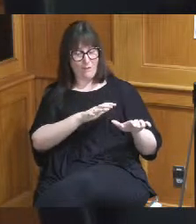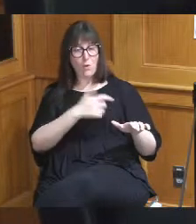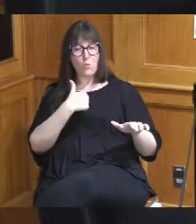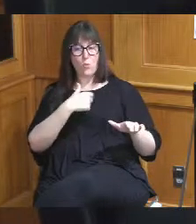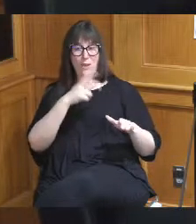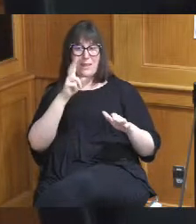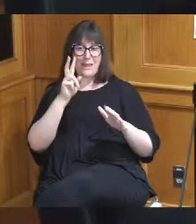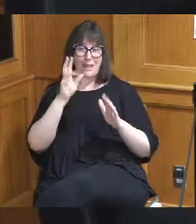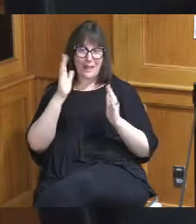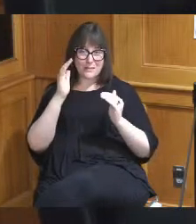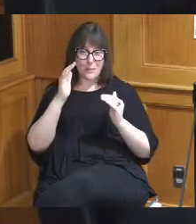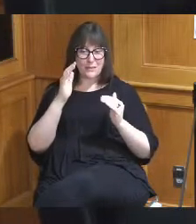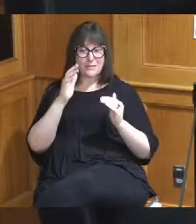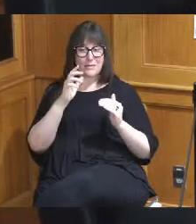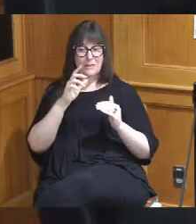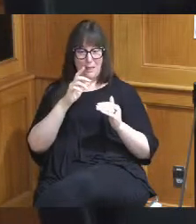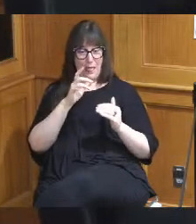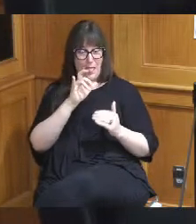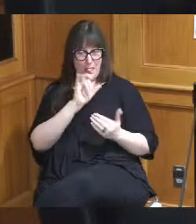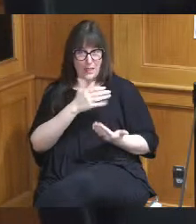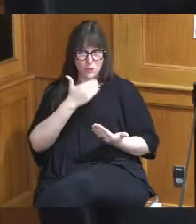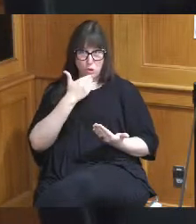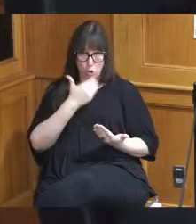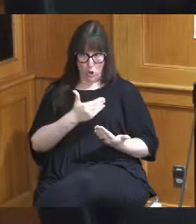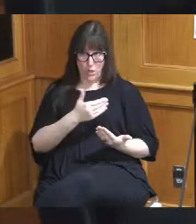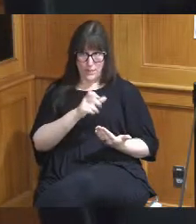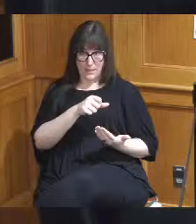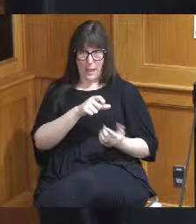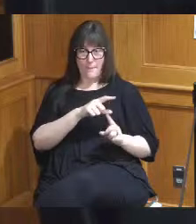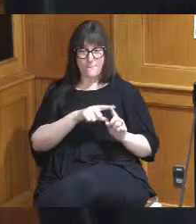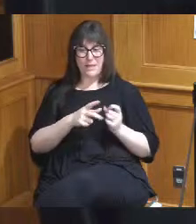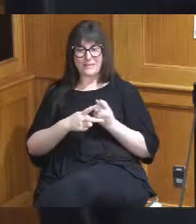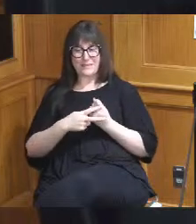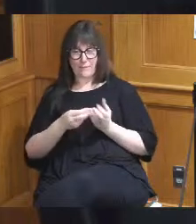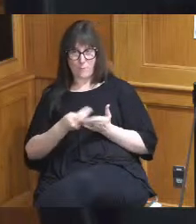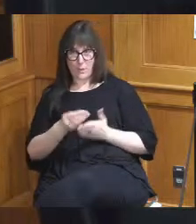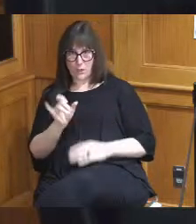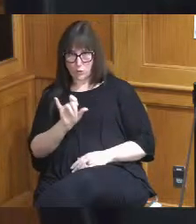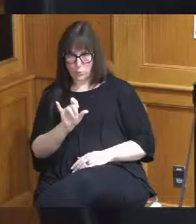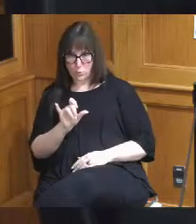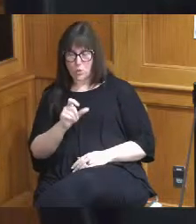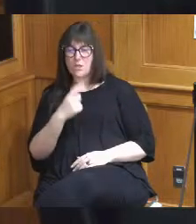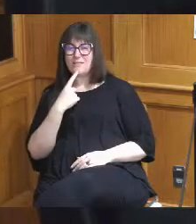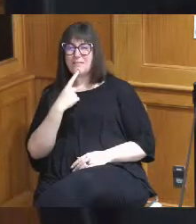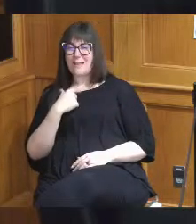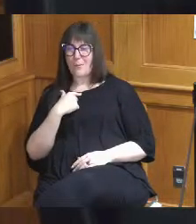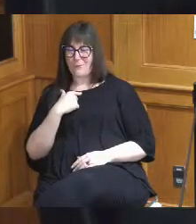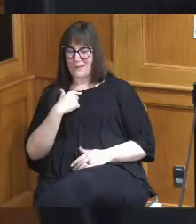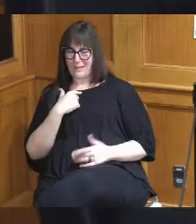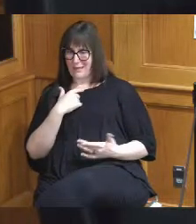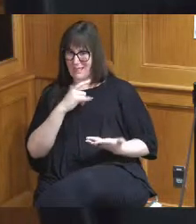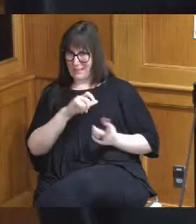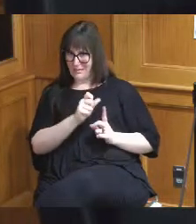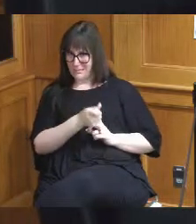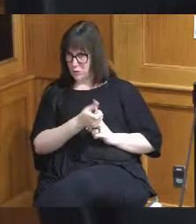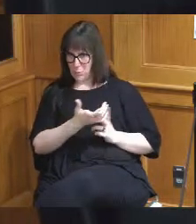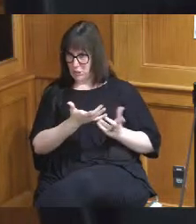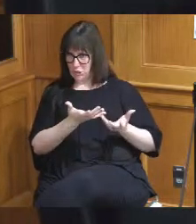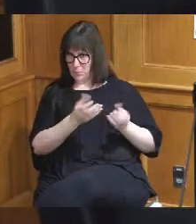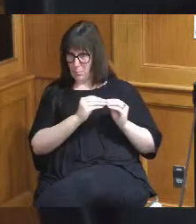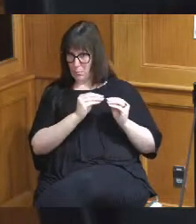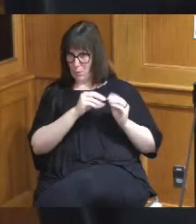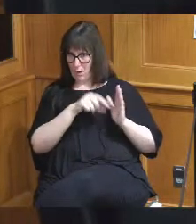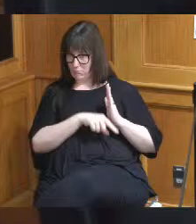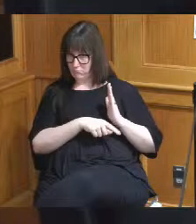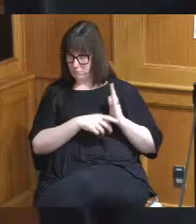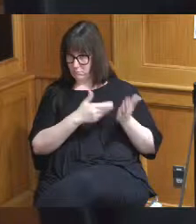anticipated that would not only be good for the families, but also save money. So tell me where we are with that and whether or not that has